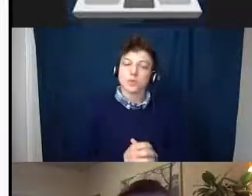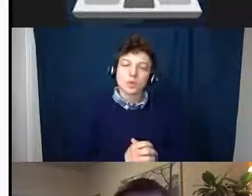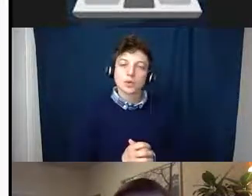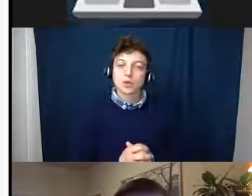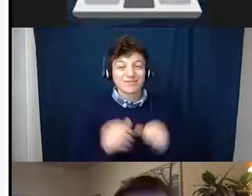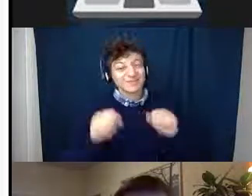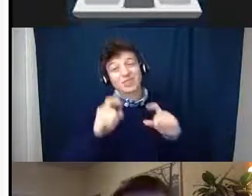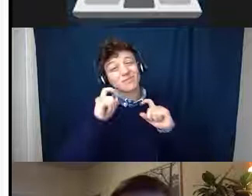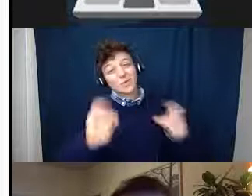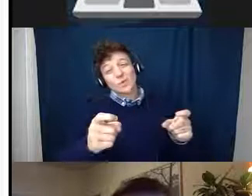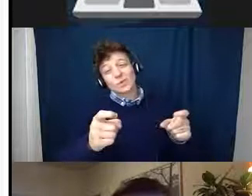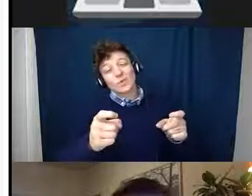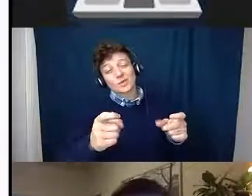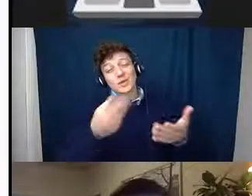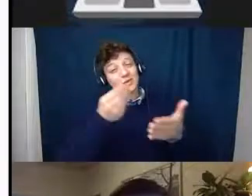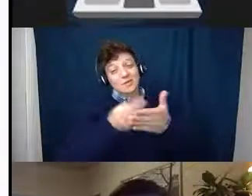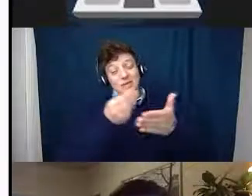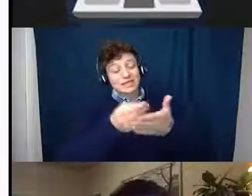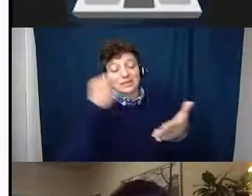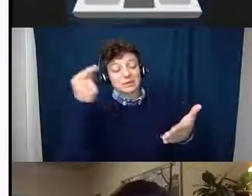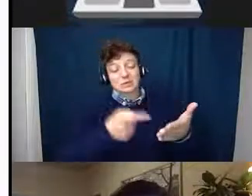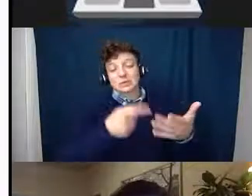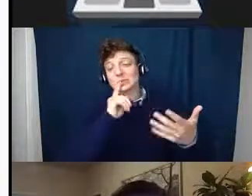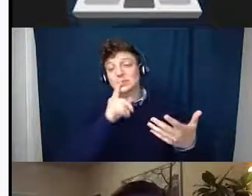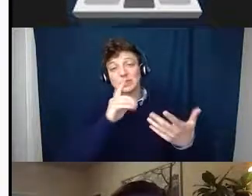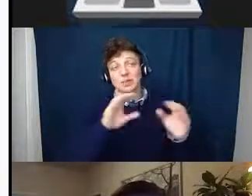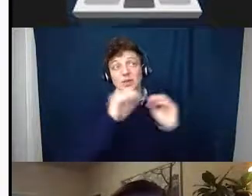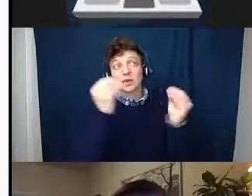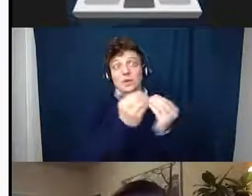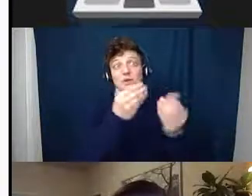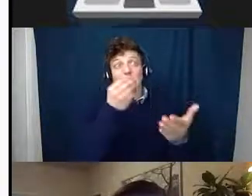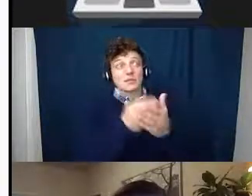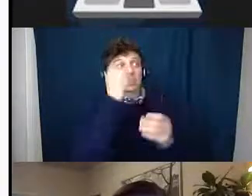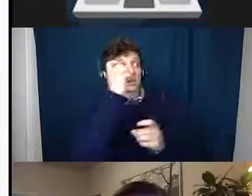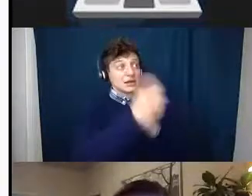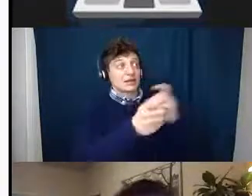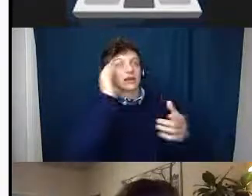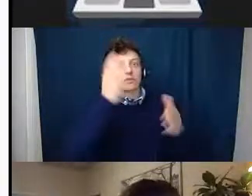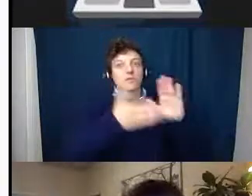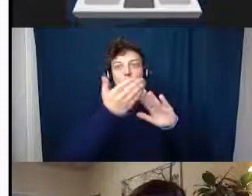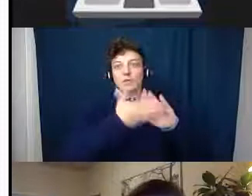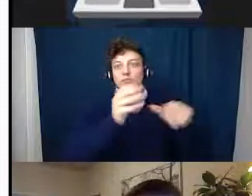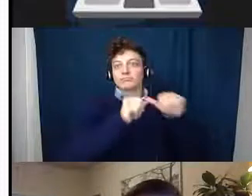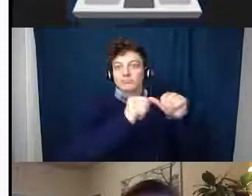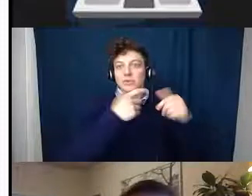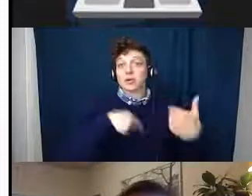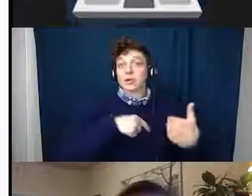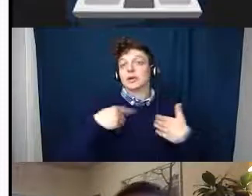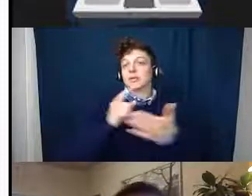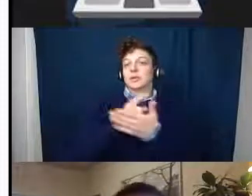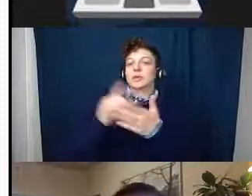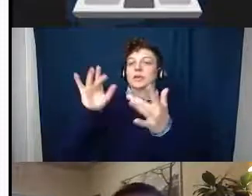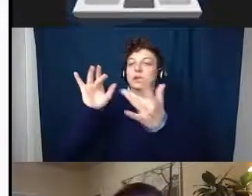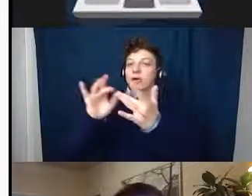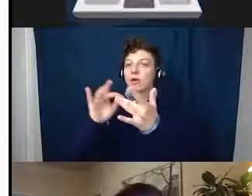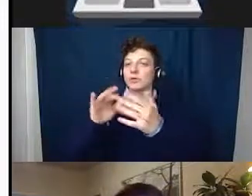donate. Money is what keeps organizations like Soul Collective running. We do weekly outreach in the Kensington neighborhood